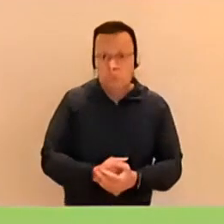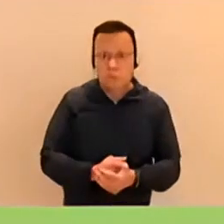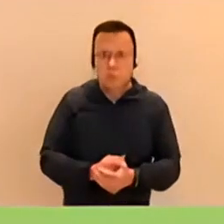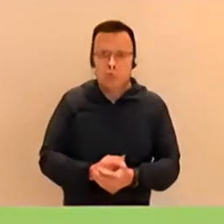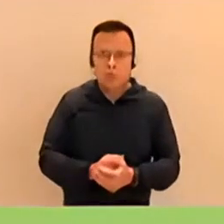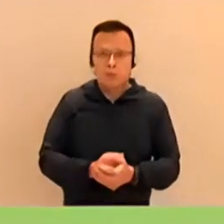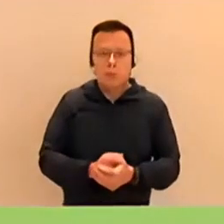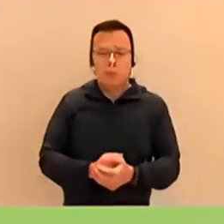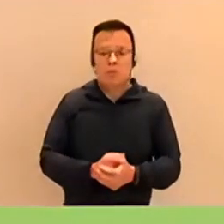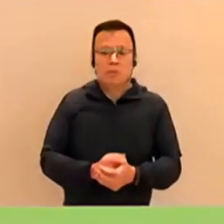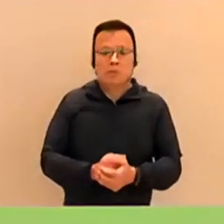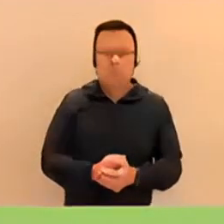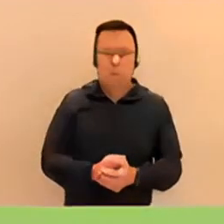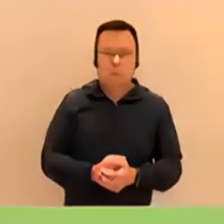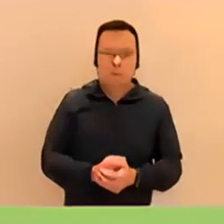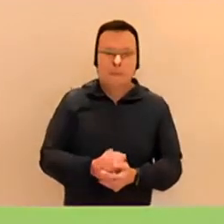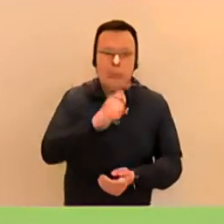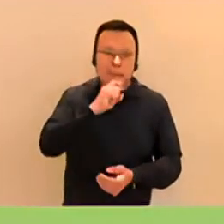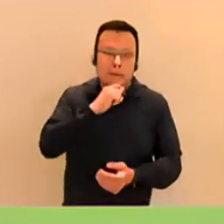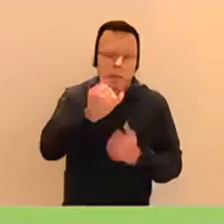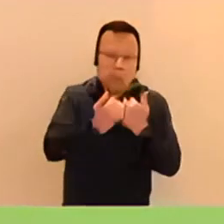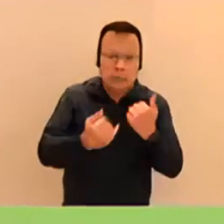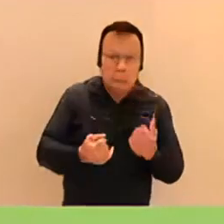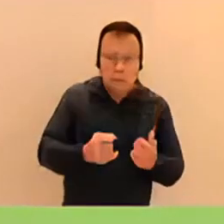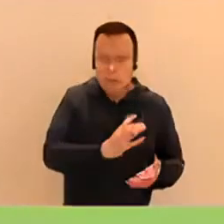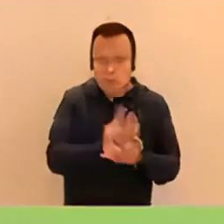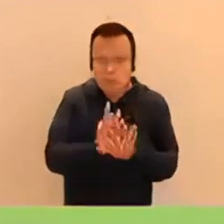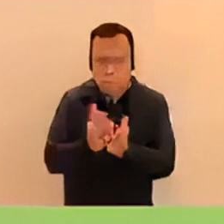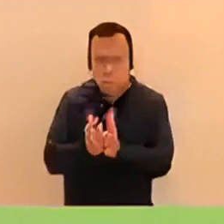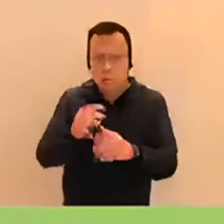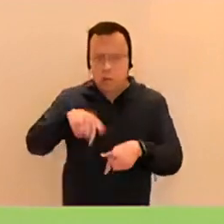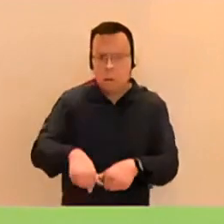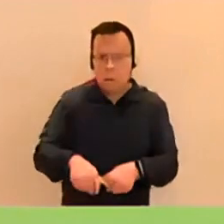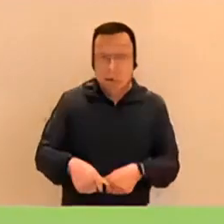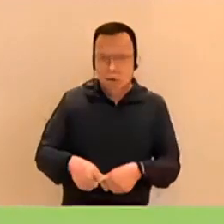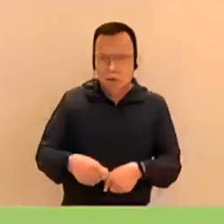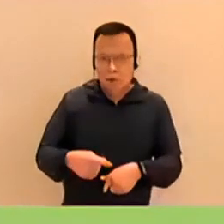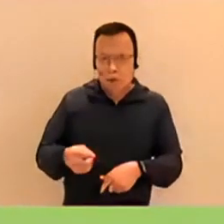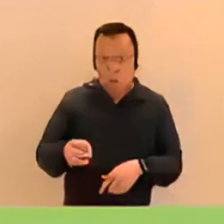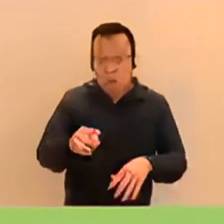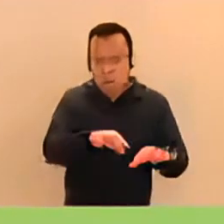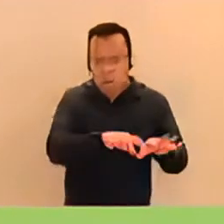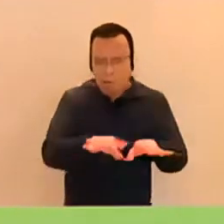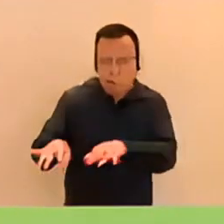the ecological variety in the communities.